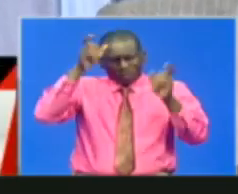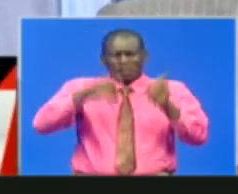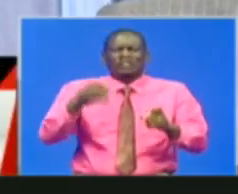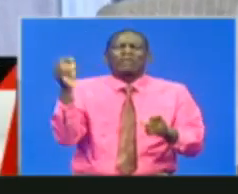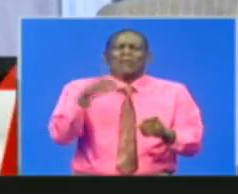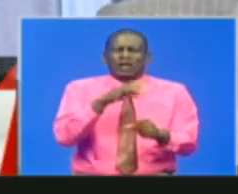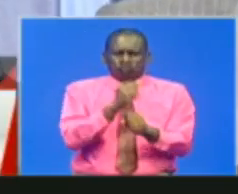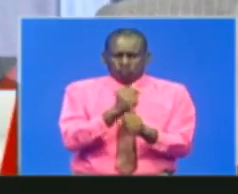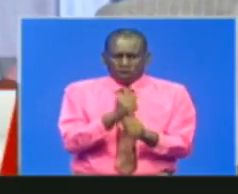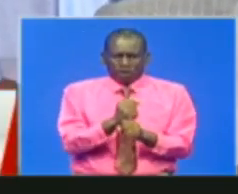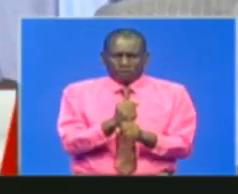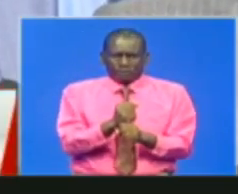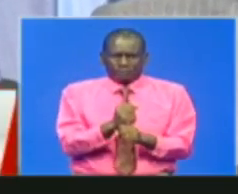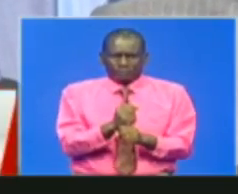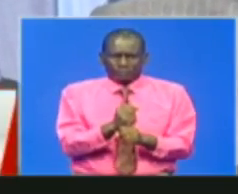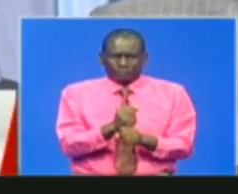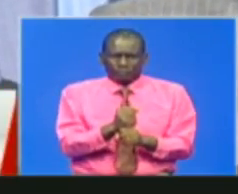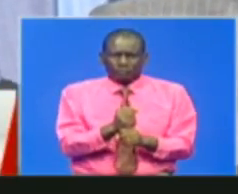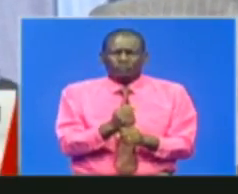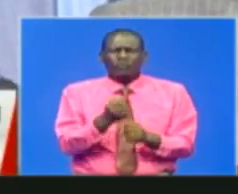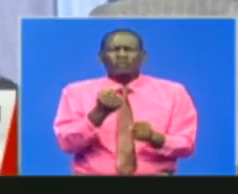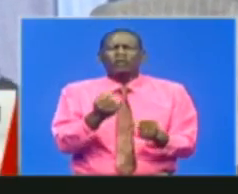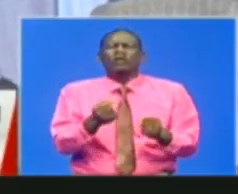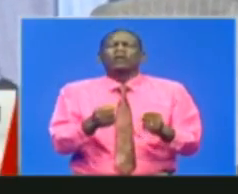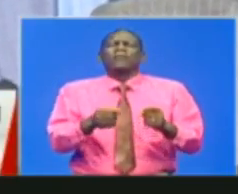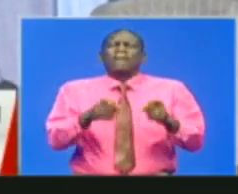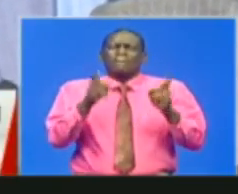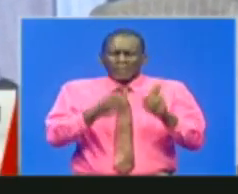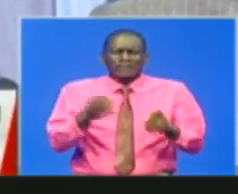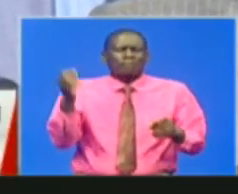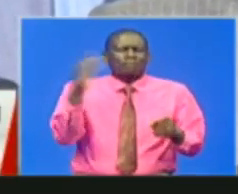with effect and in any case,